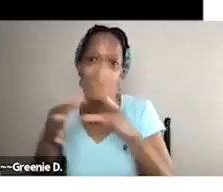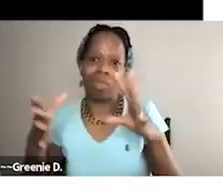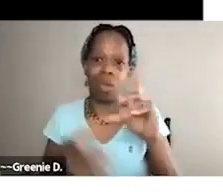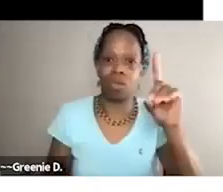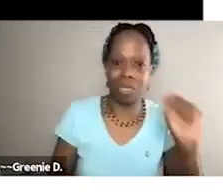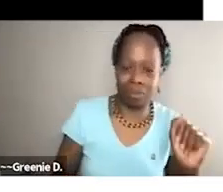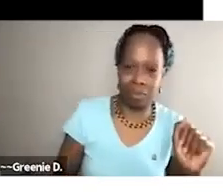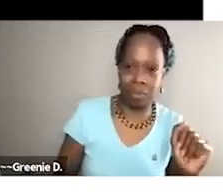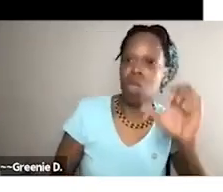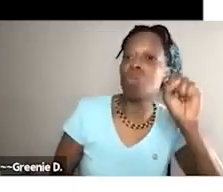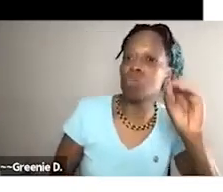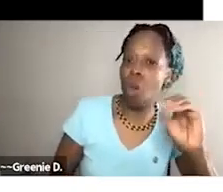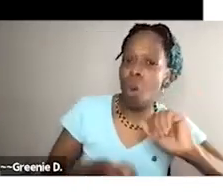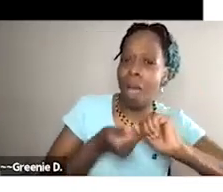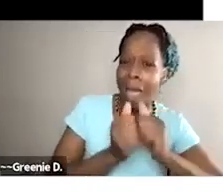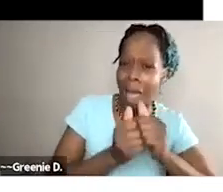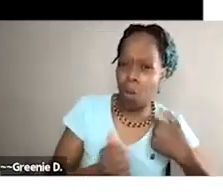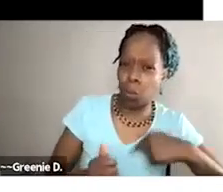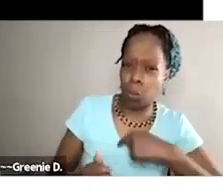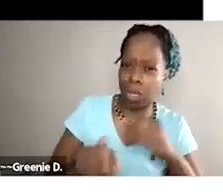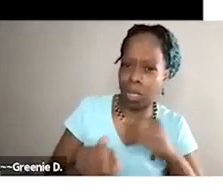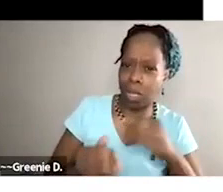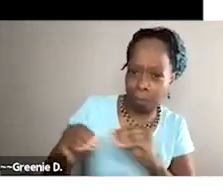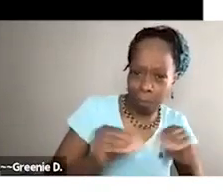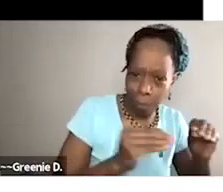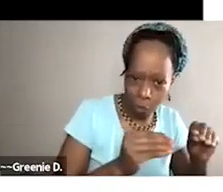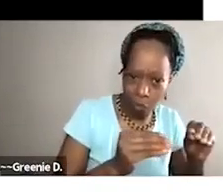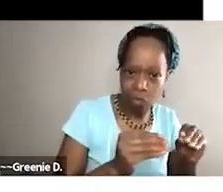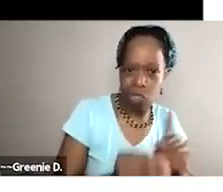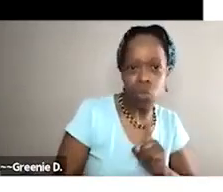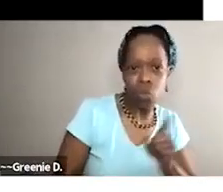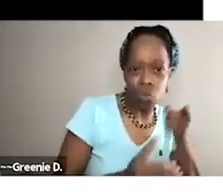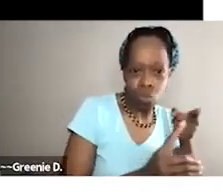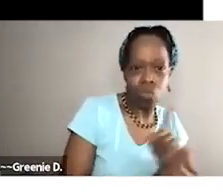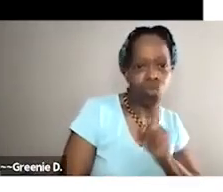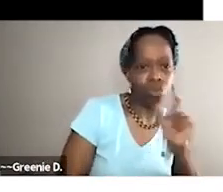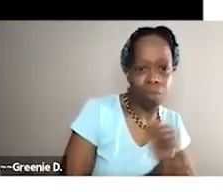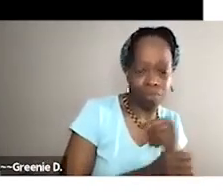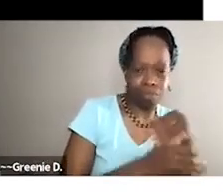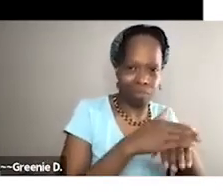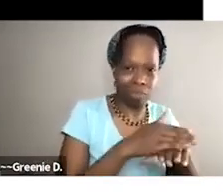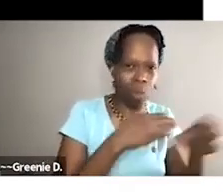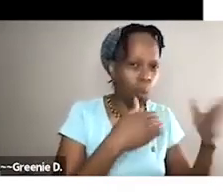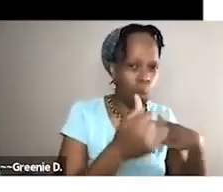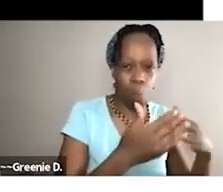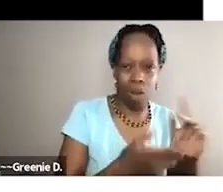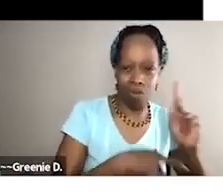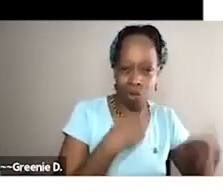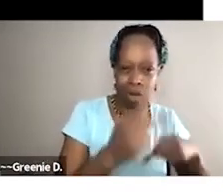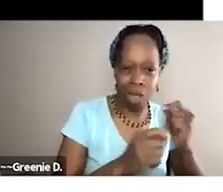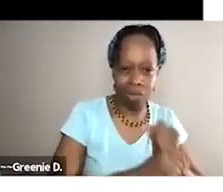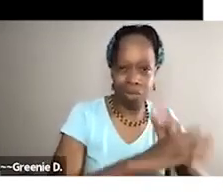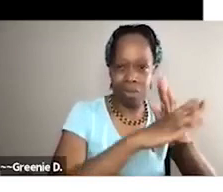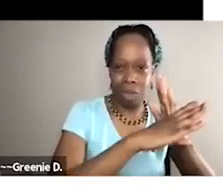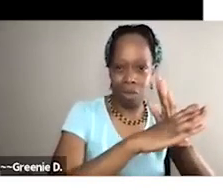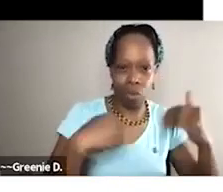truly accessible environments and communities despite all the barriers that we've just discussed? Well, a few examples that we